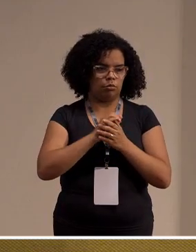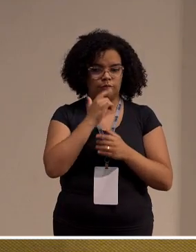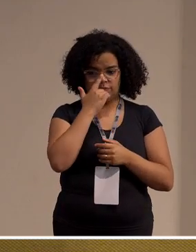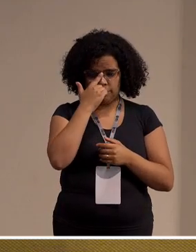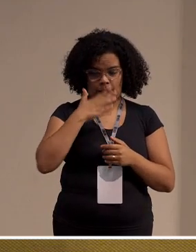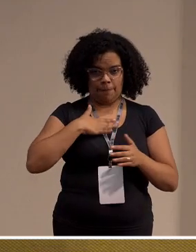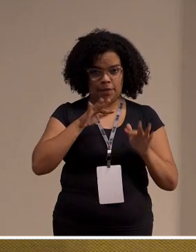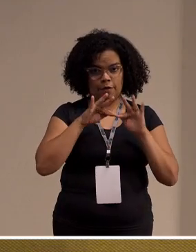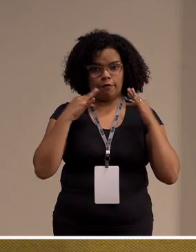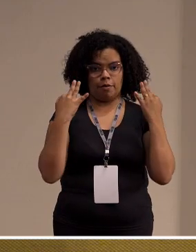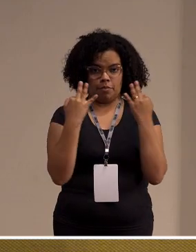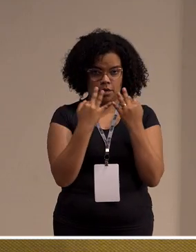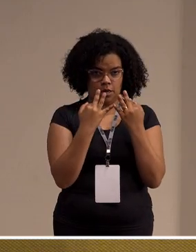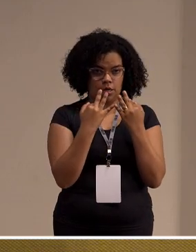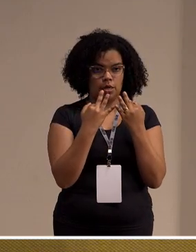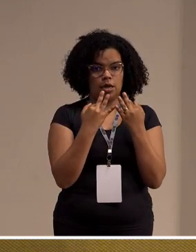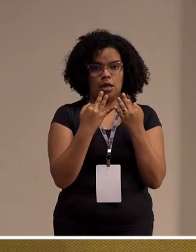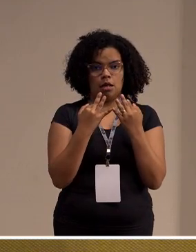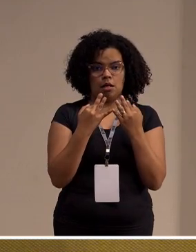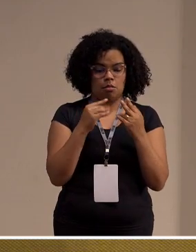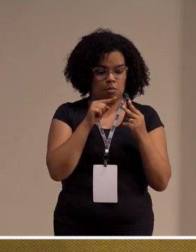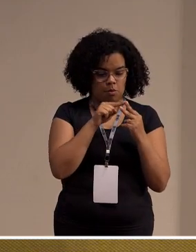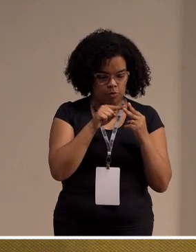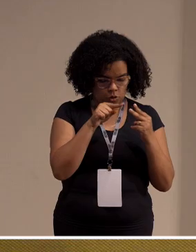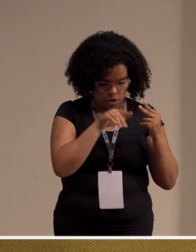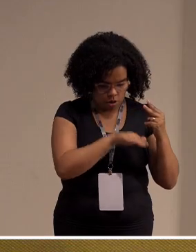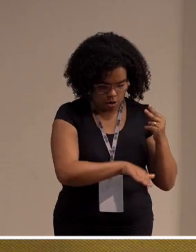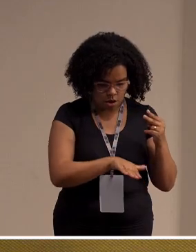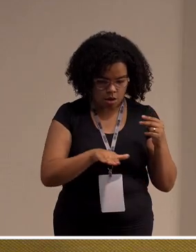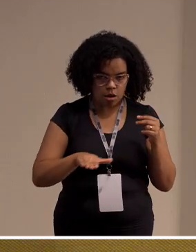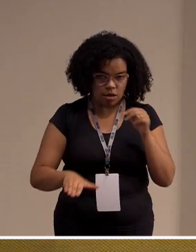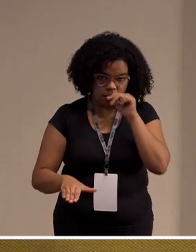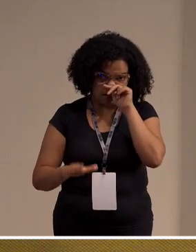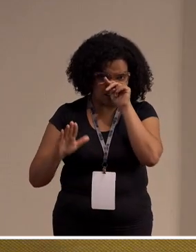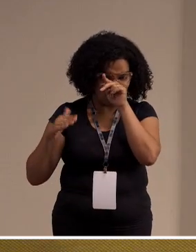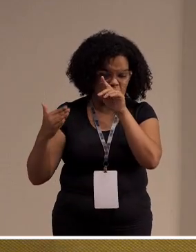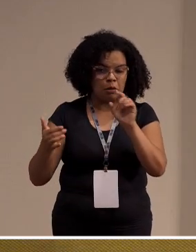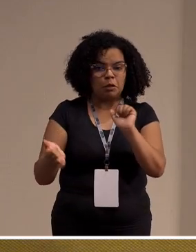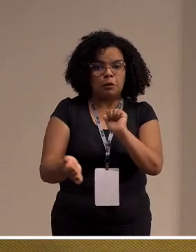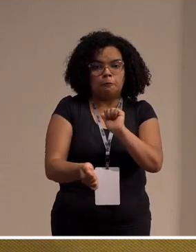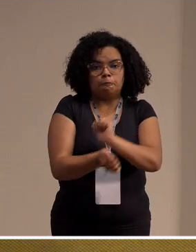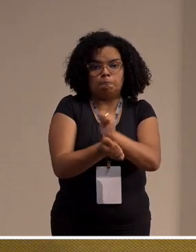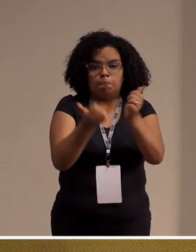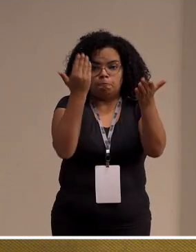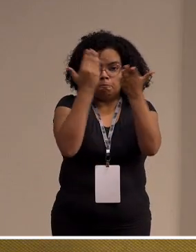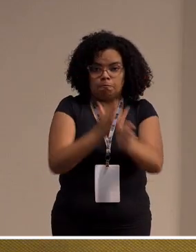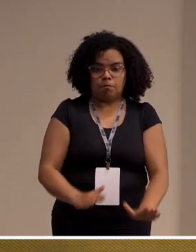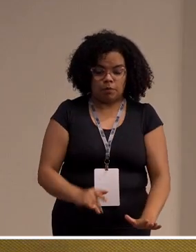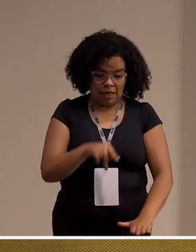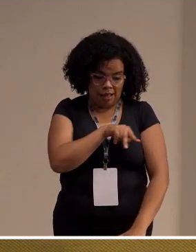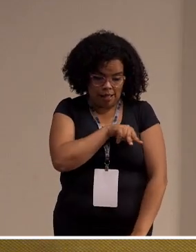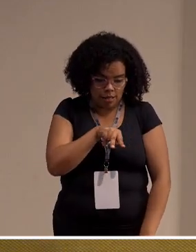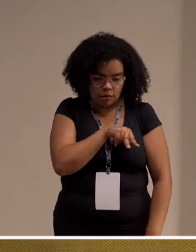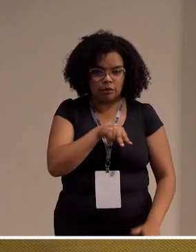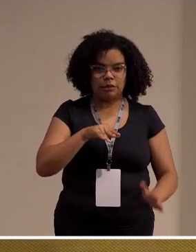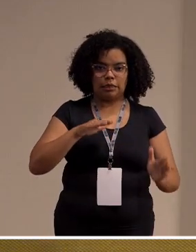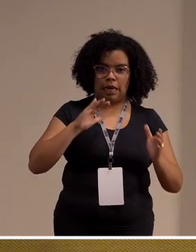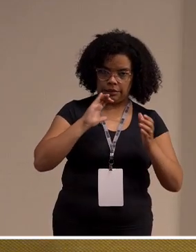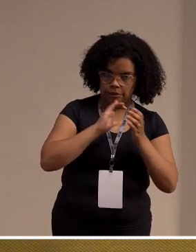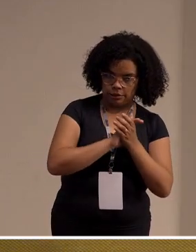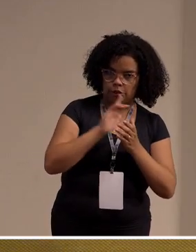were children when slavery ended in the United States, and they married and began the family that ultimately led to